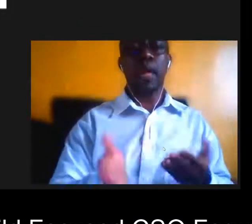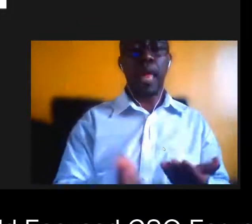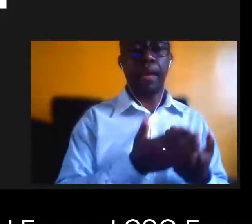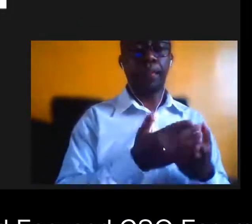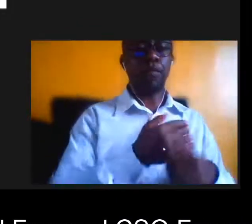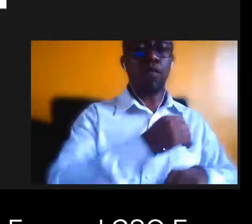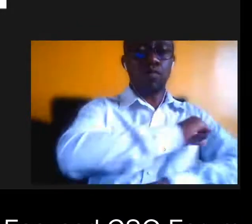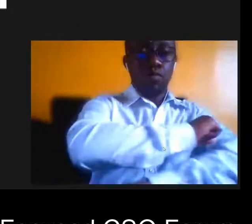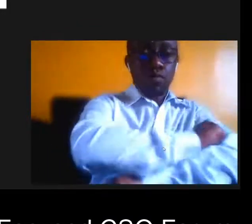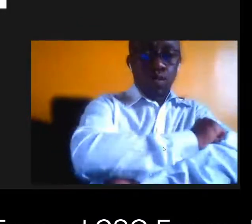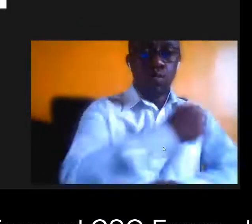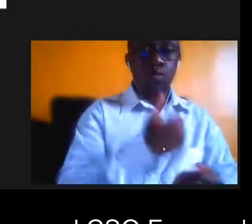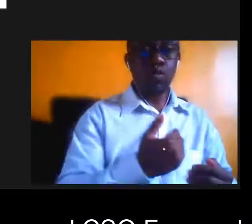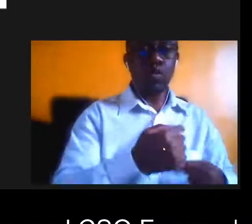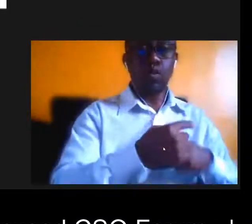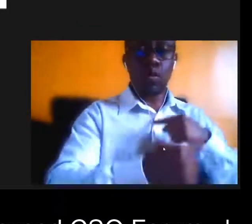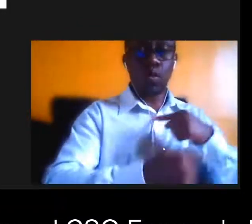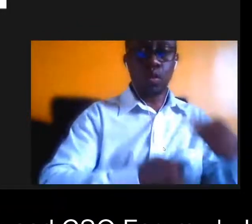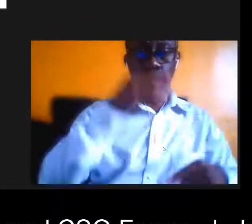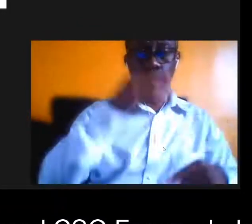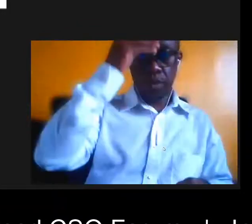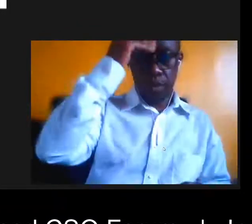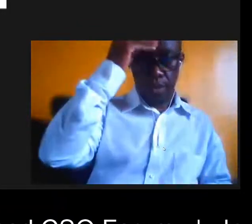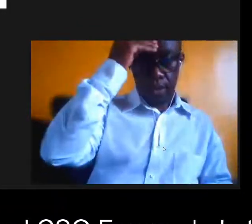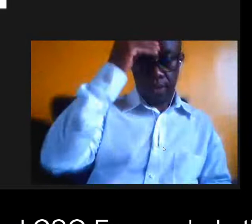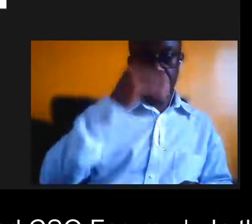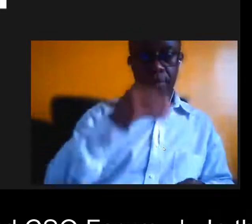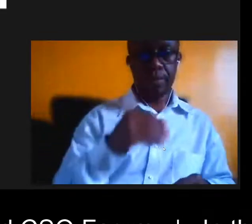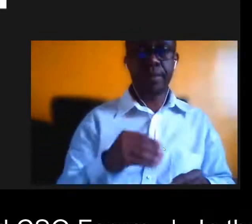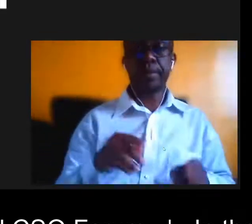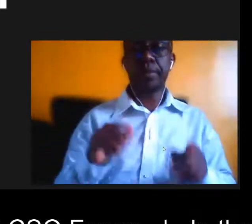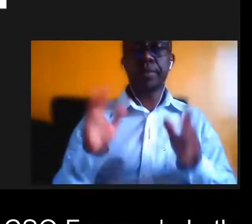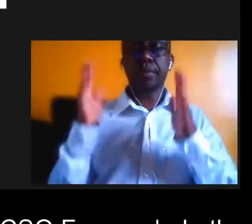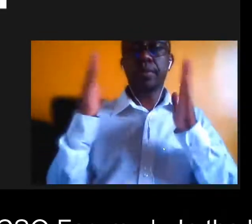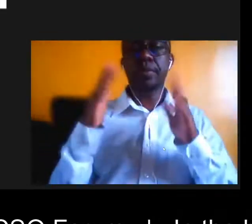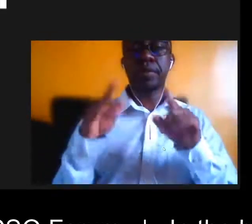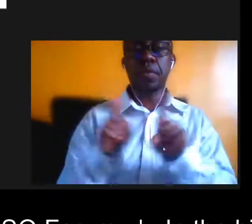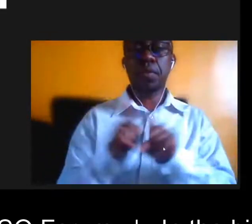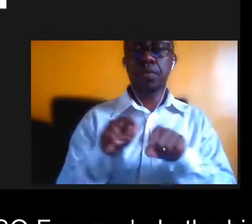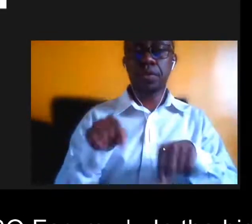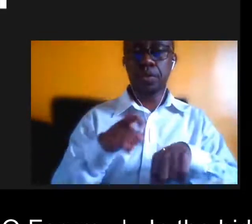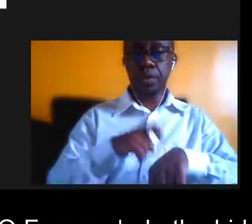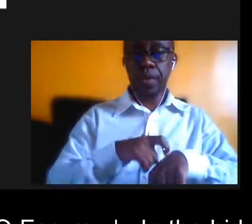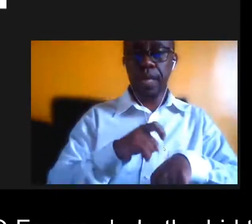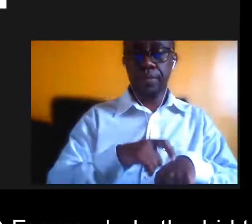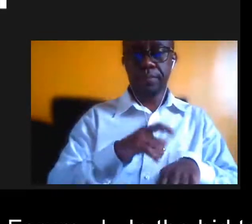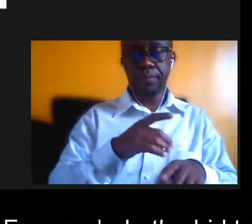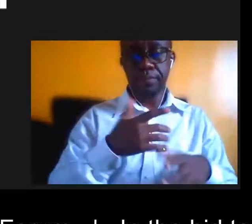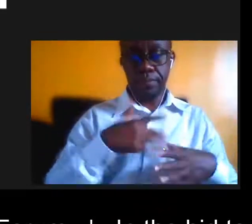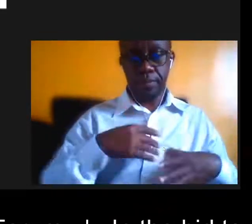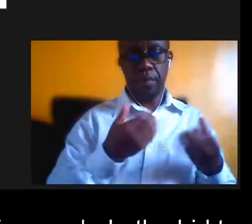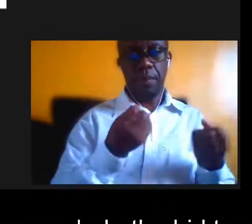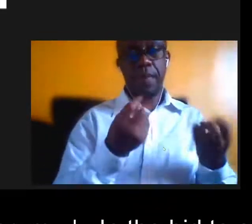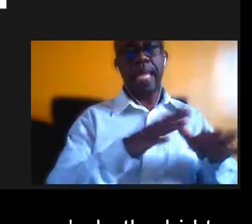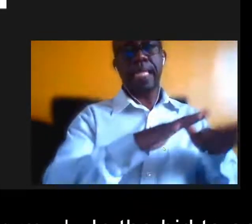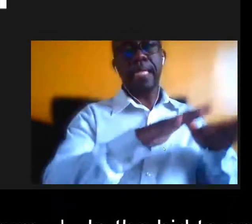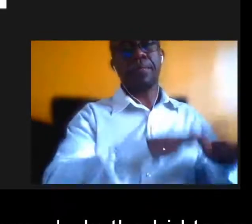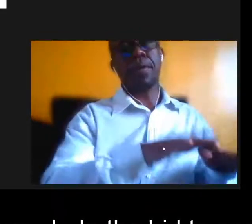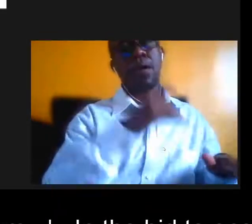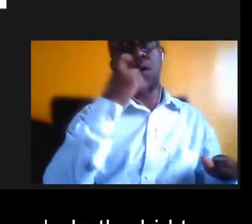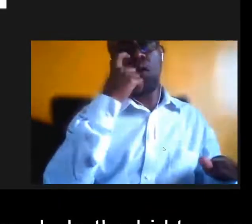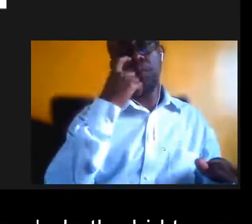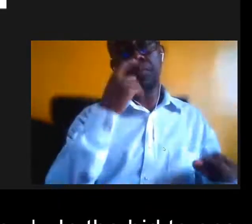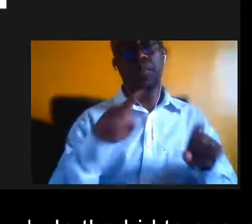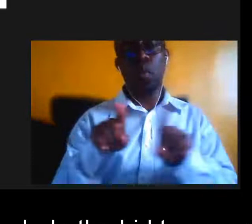not a holiday, but also a period of staying at home. but also the program